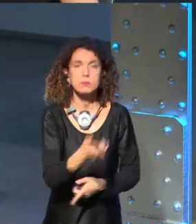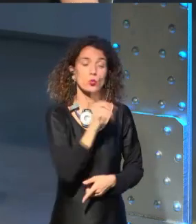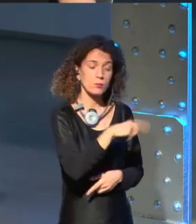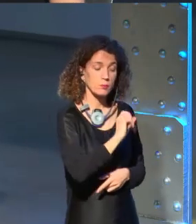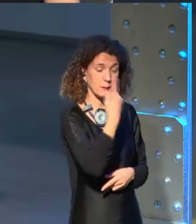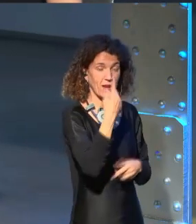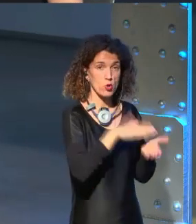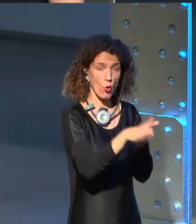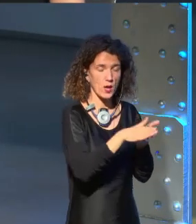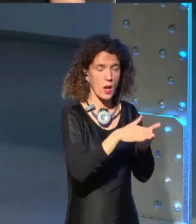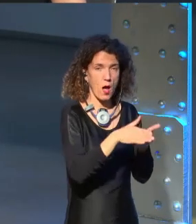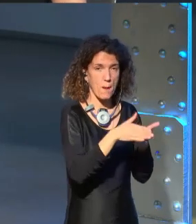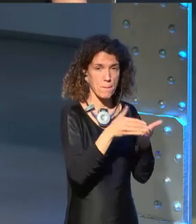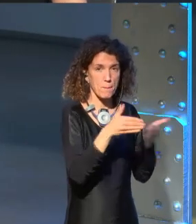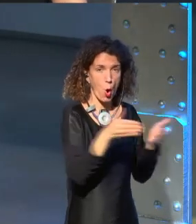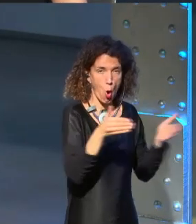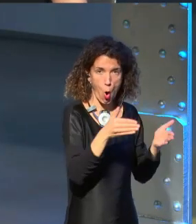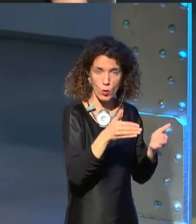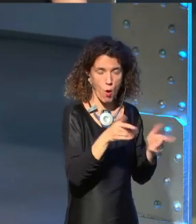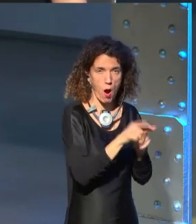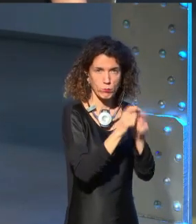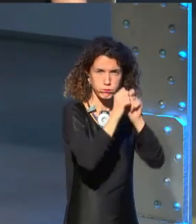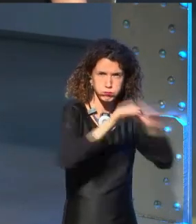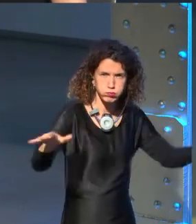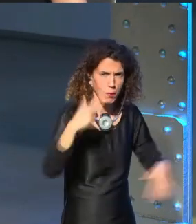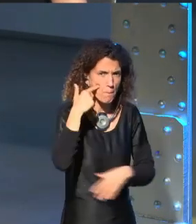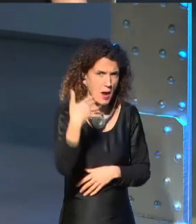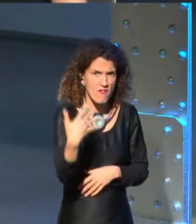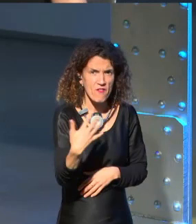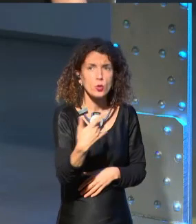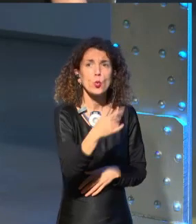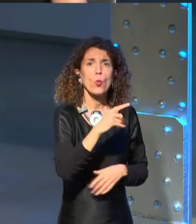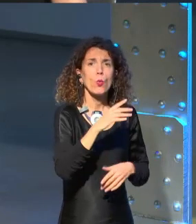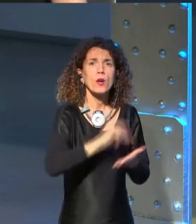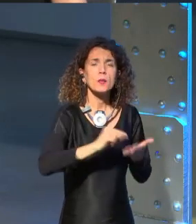with some attempts. What made you start writing with that first novel?